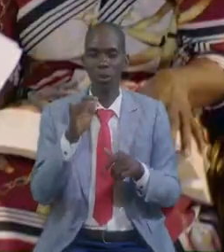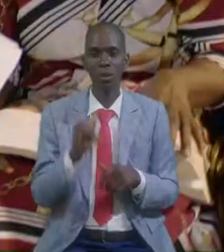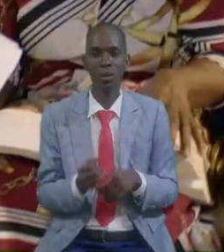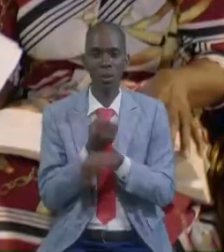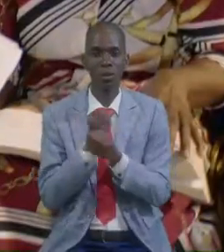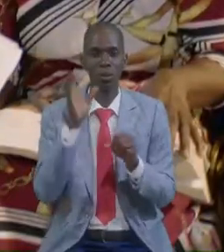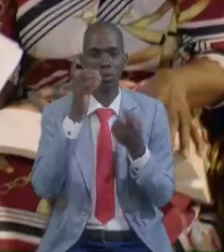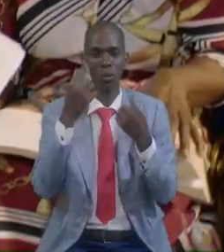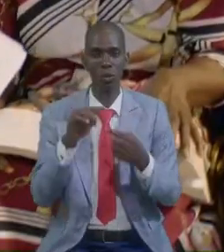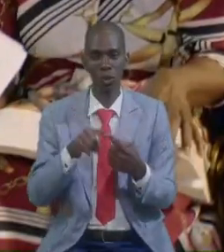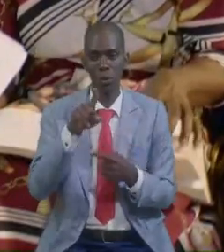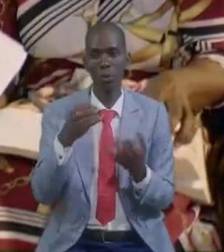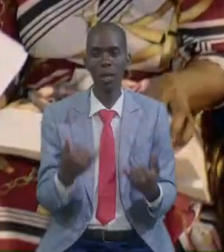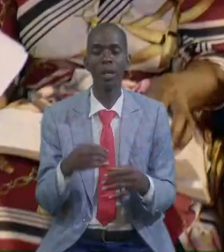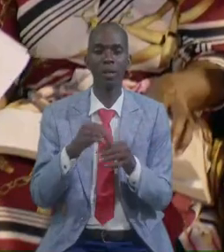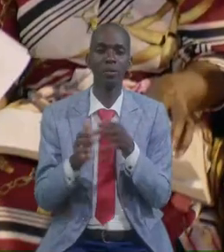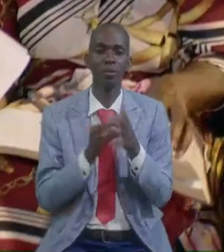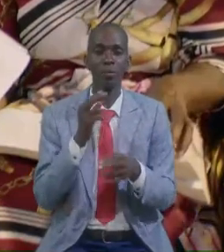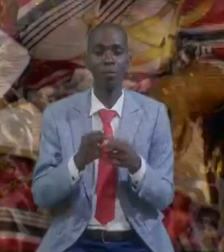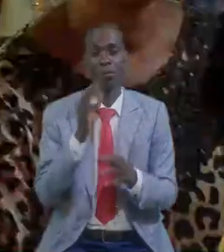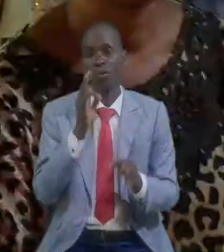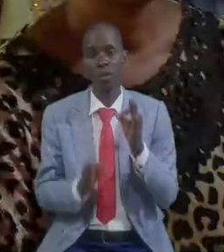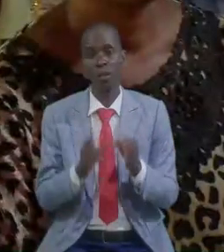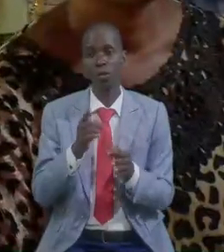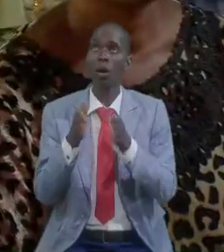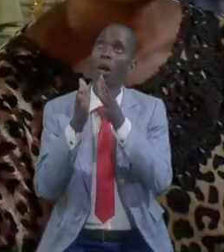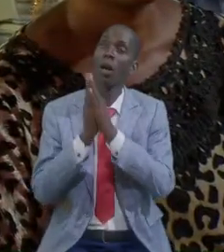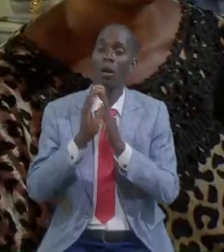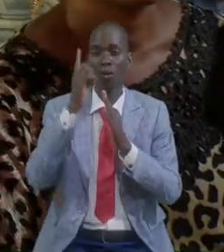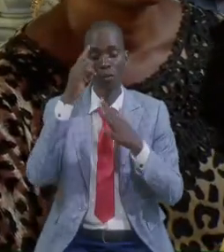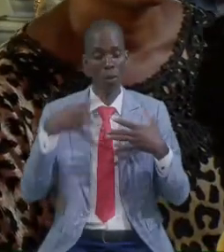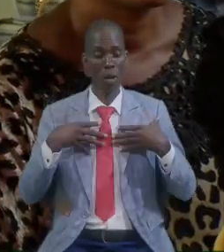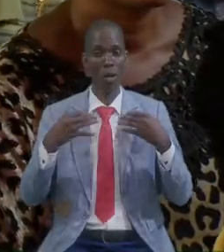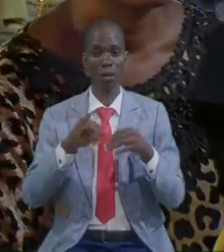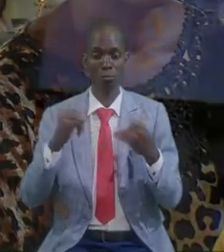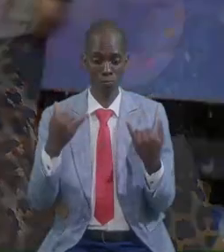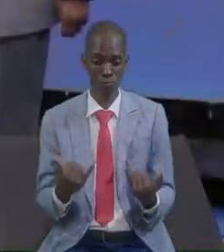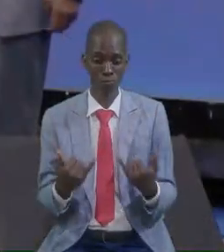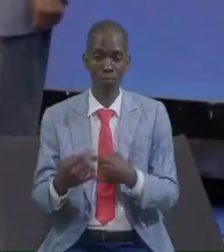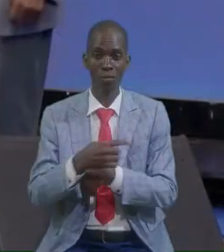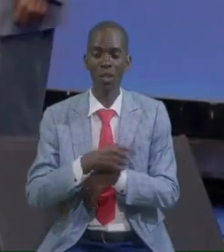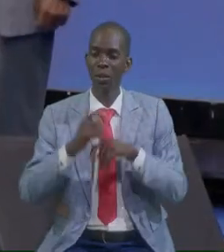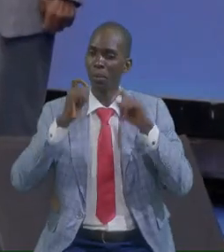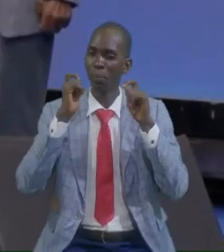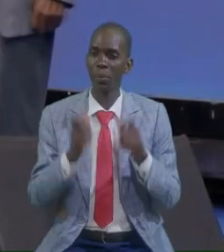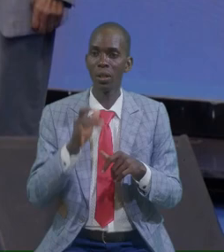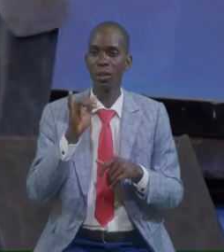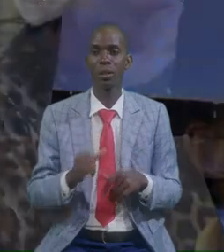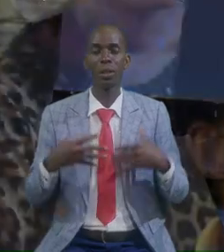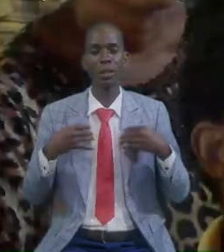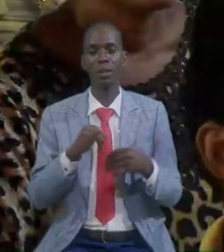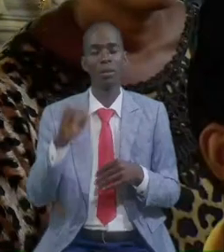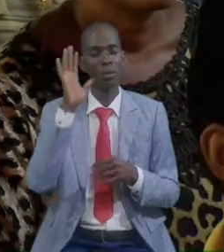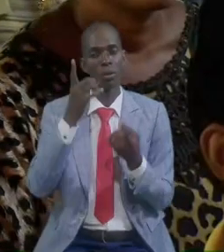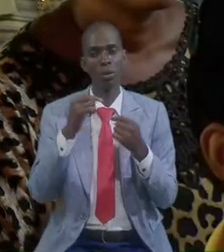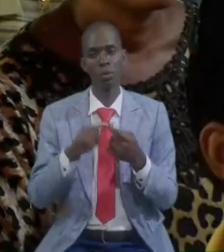will come to you. If you ask for healing today, instantaneously, healing will come to